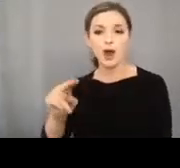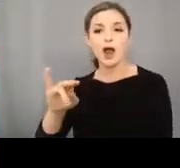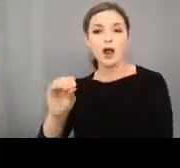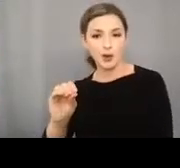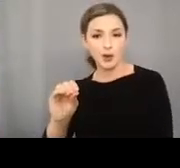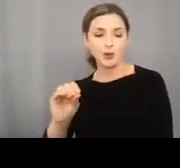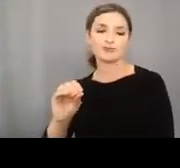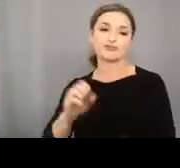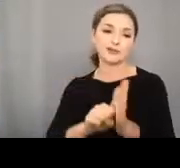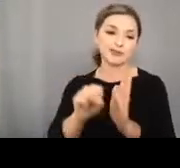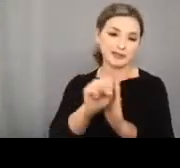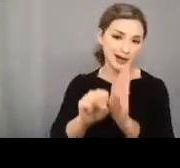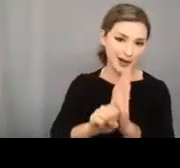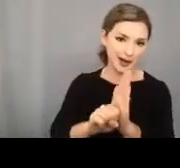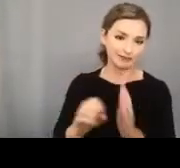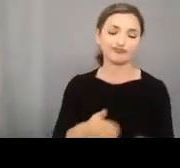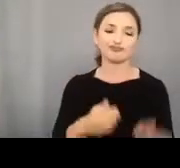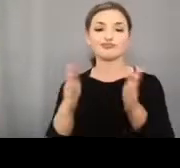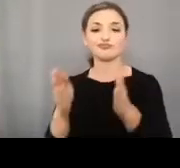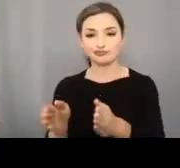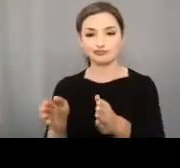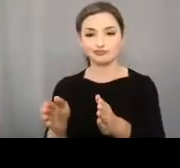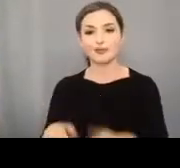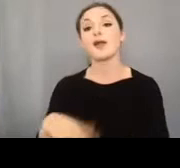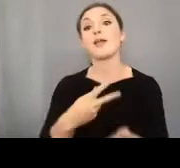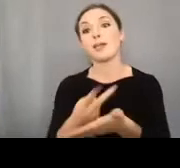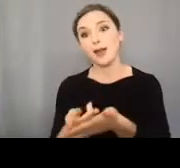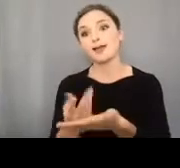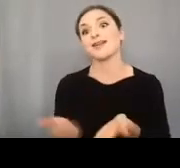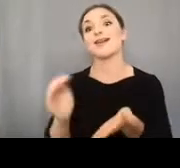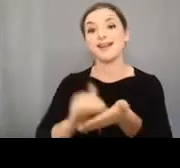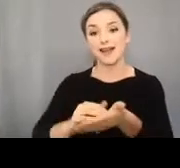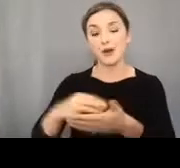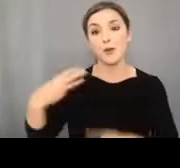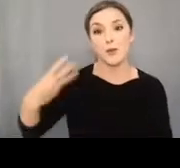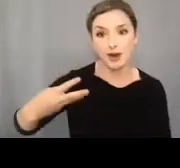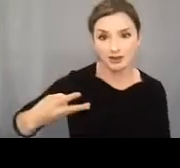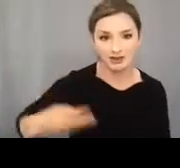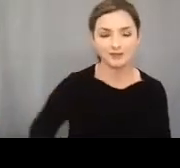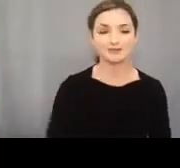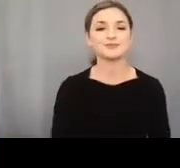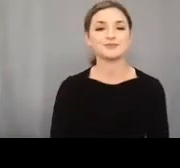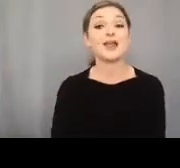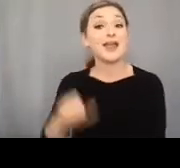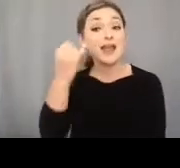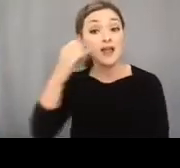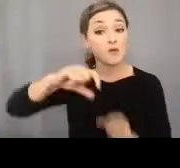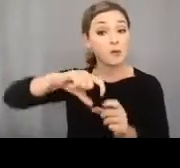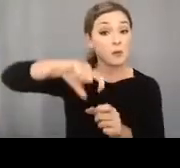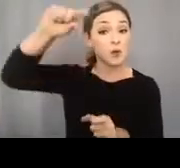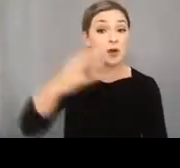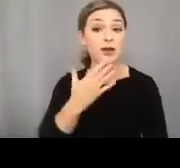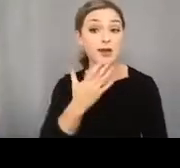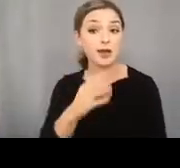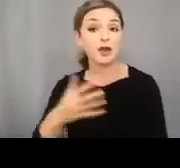26-0. Oh, there's And a then win. when the poles are yellow, that means Oregon won. Oh, So okay. we beat